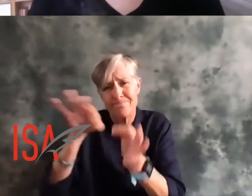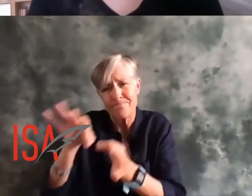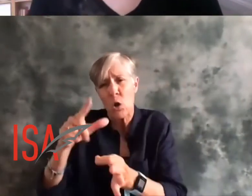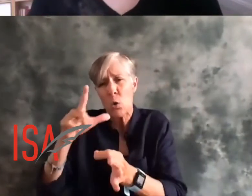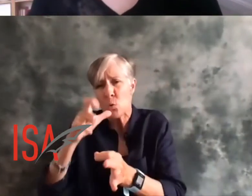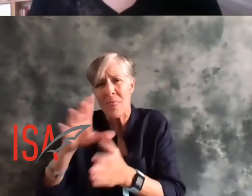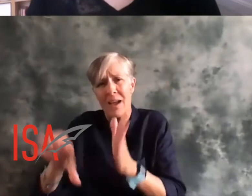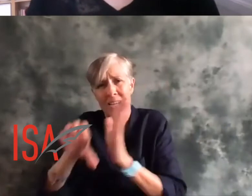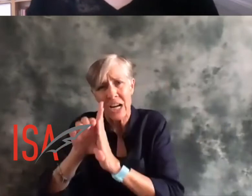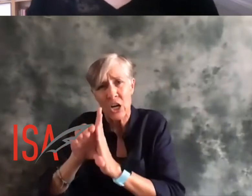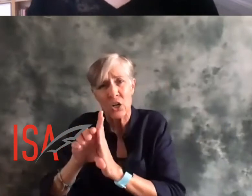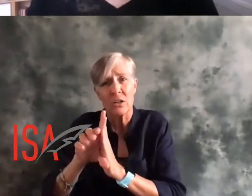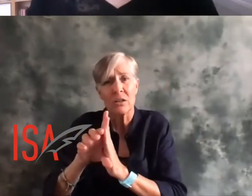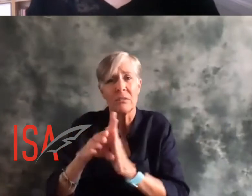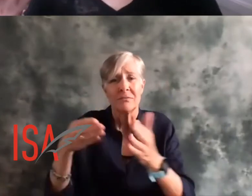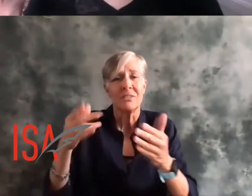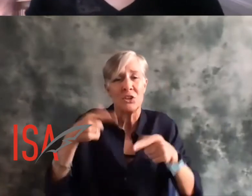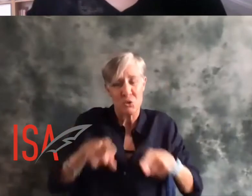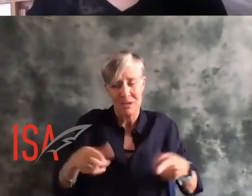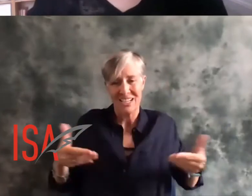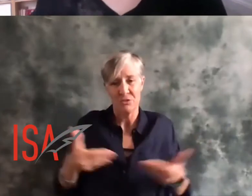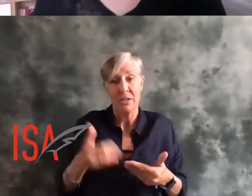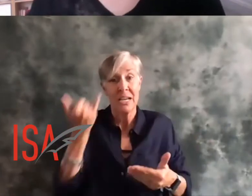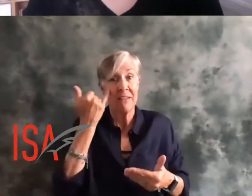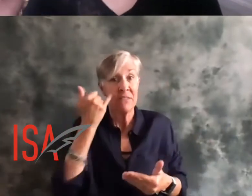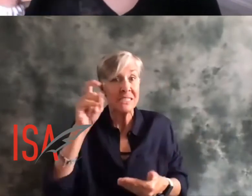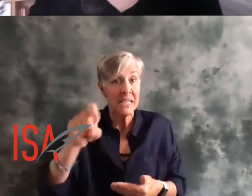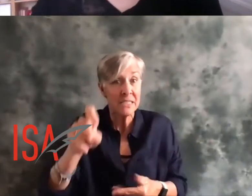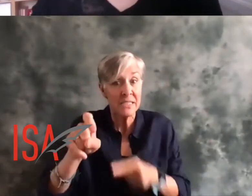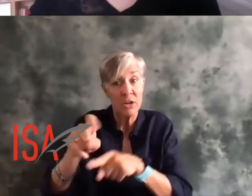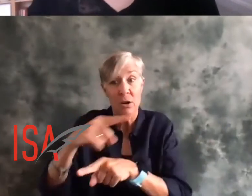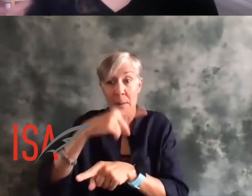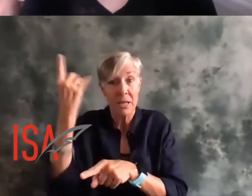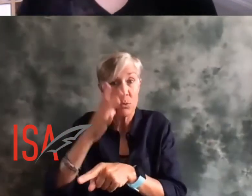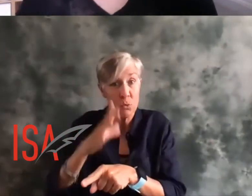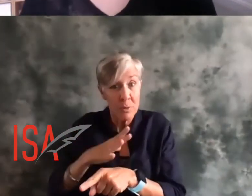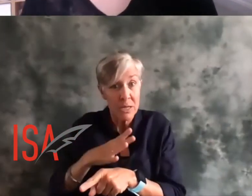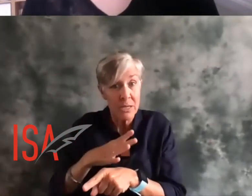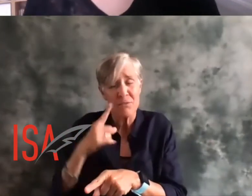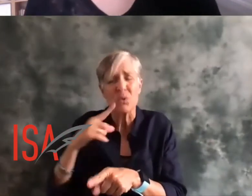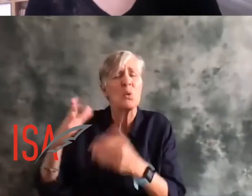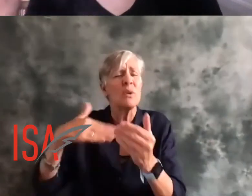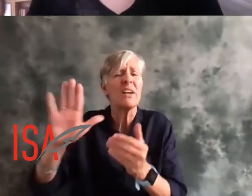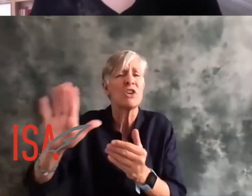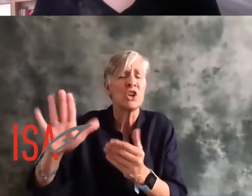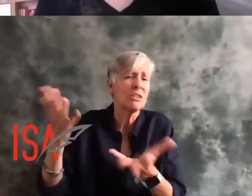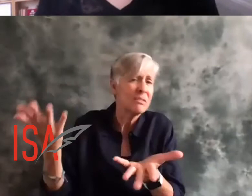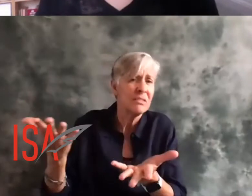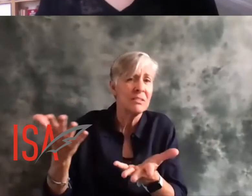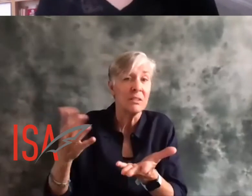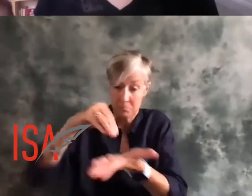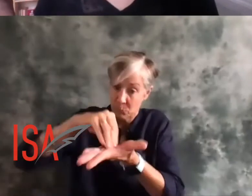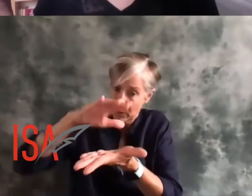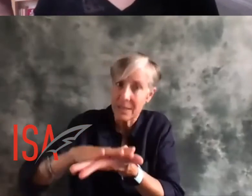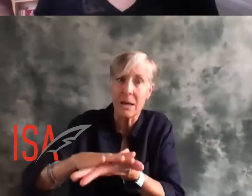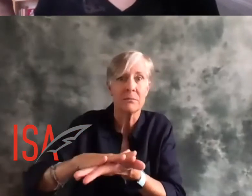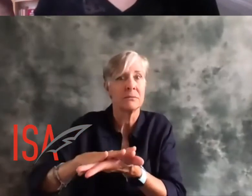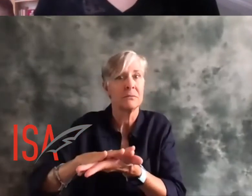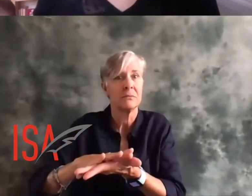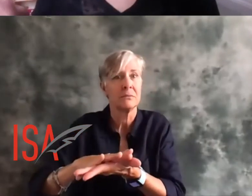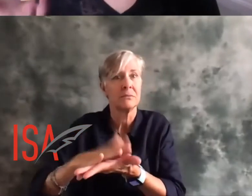it's necessary that they are a Black woman for whatever reason, then you need to say it so